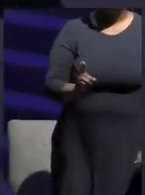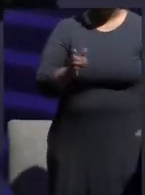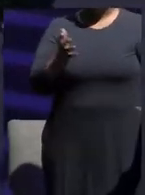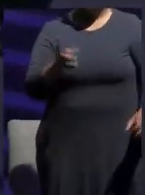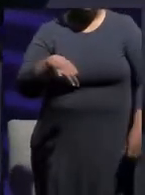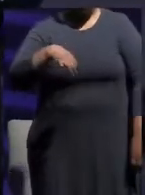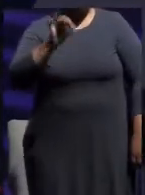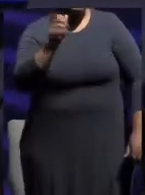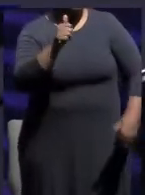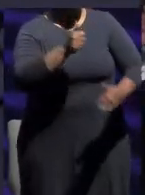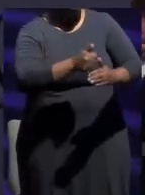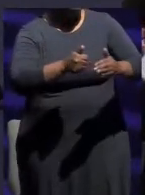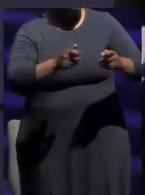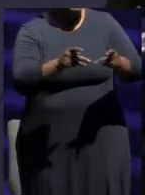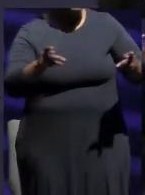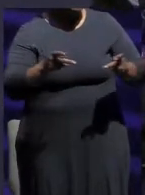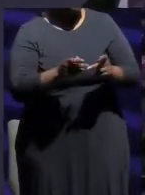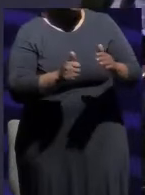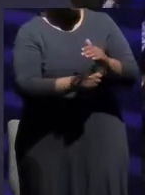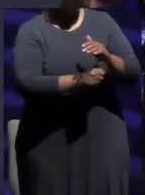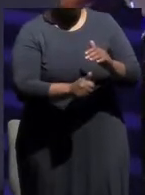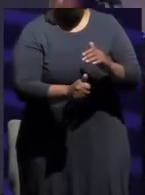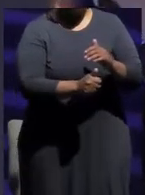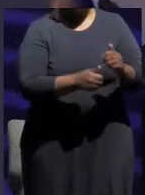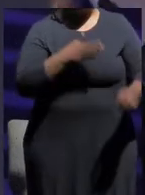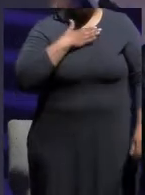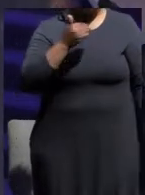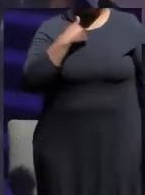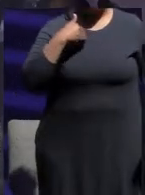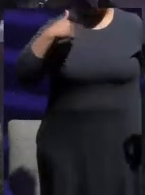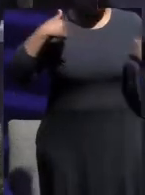wanting a place to hide this weary soul.